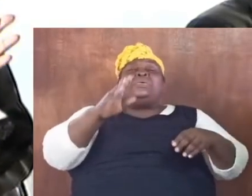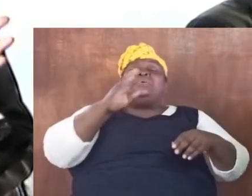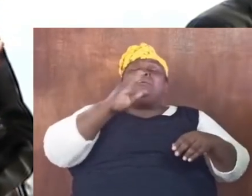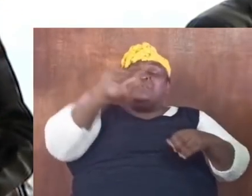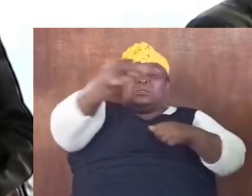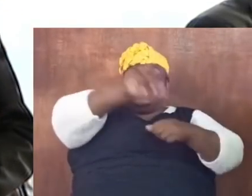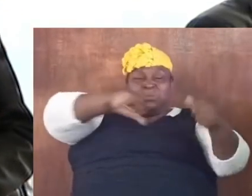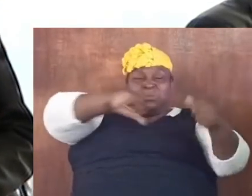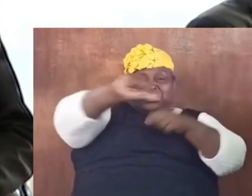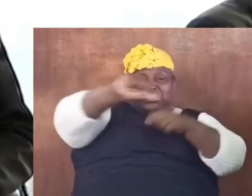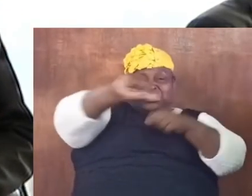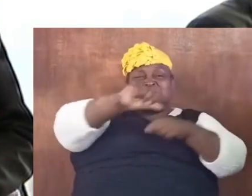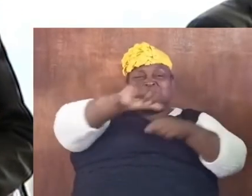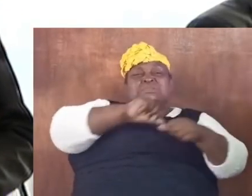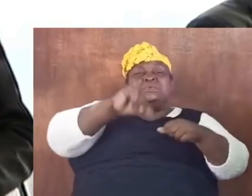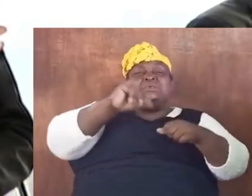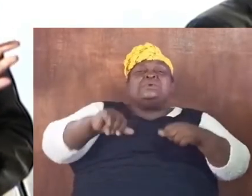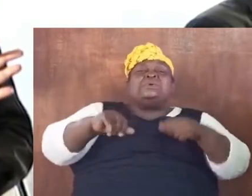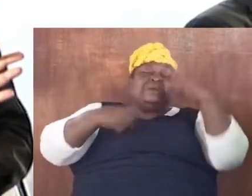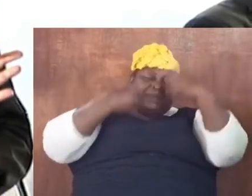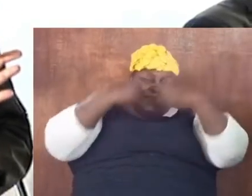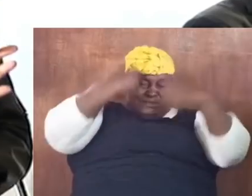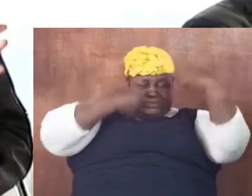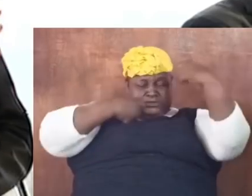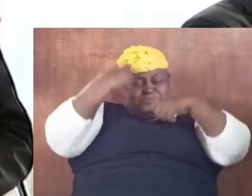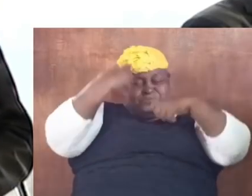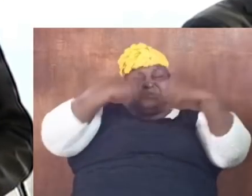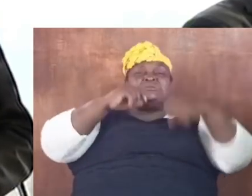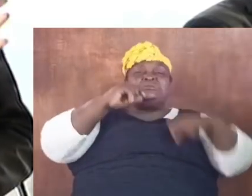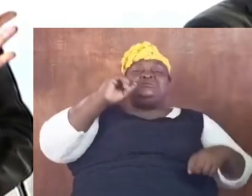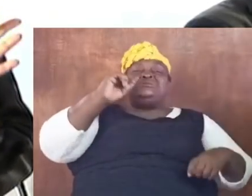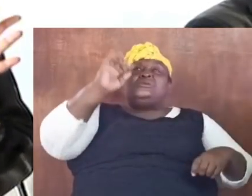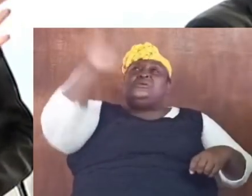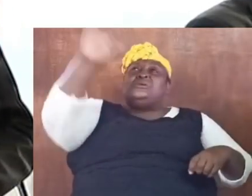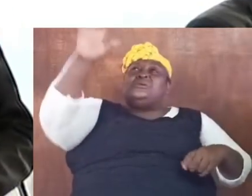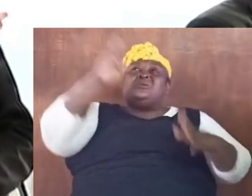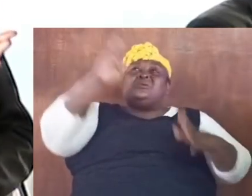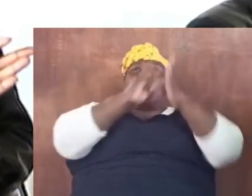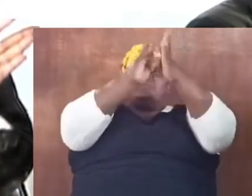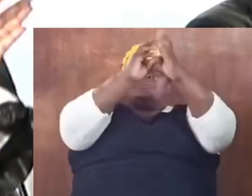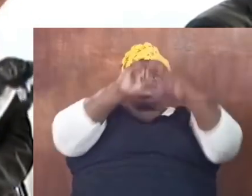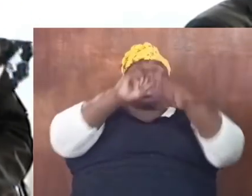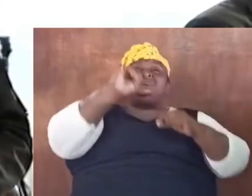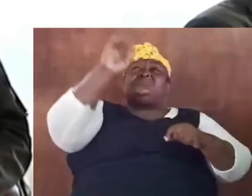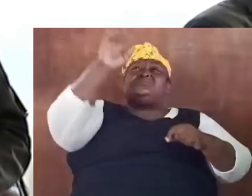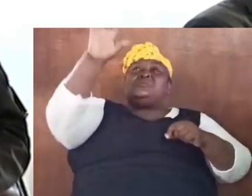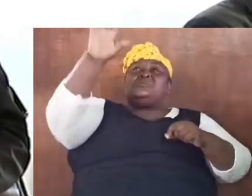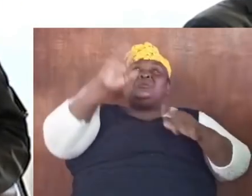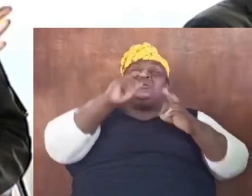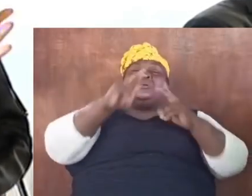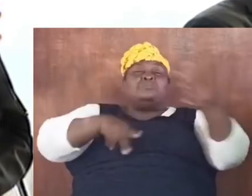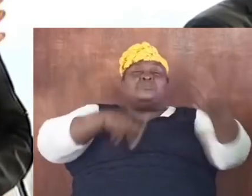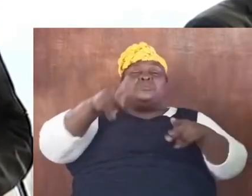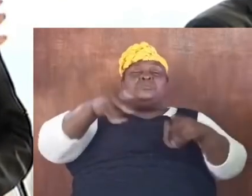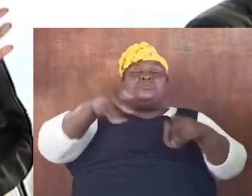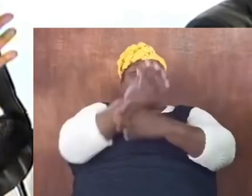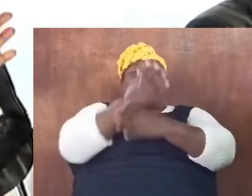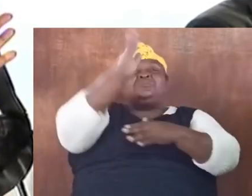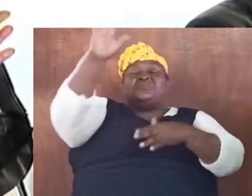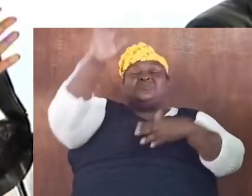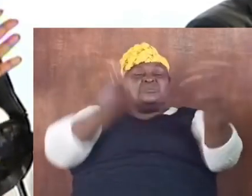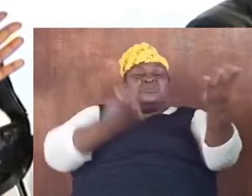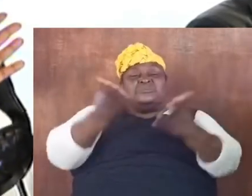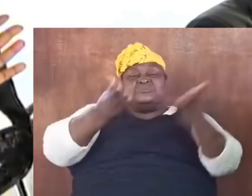anointing that expresses your will to your people through your man